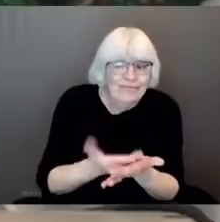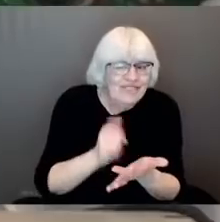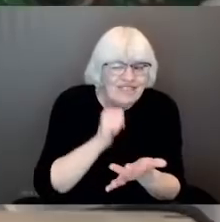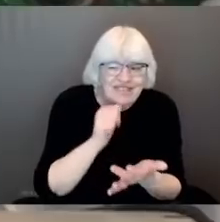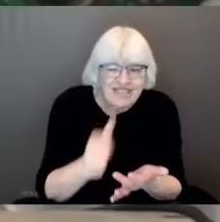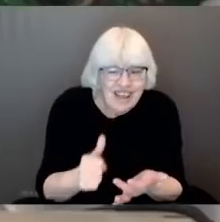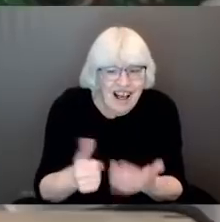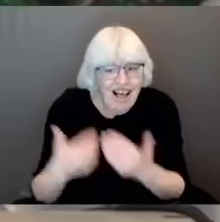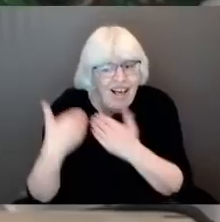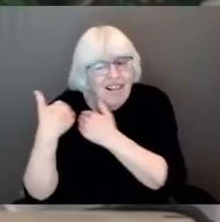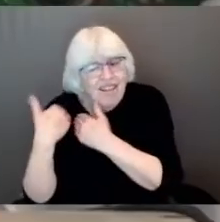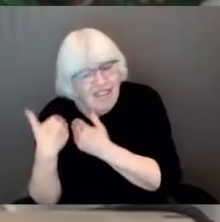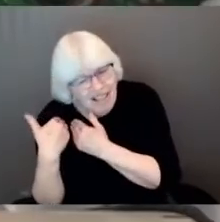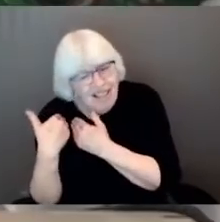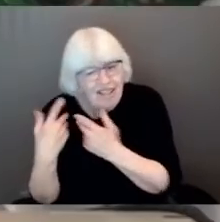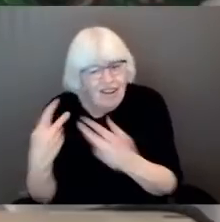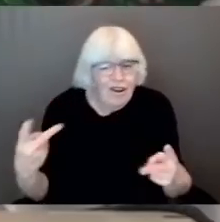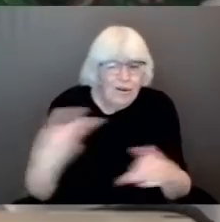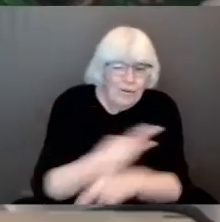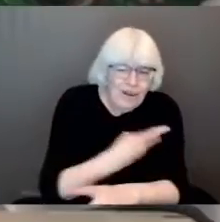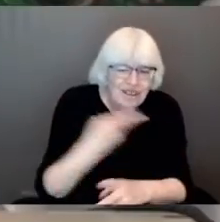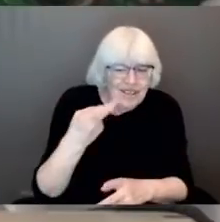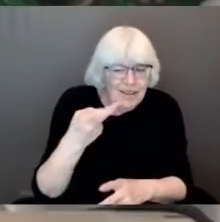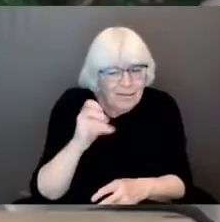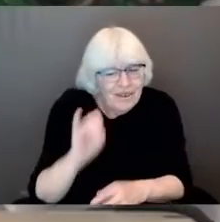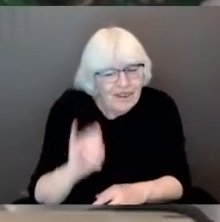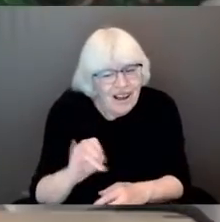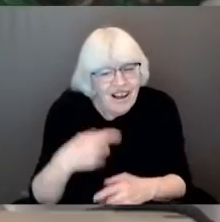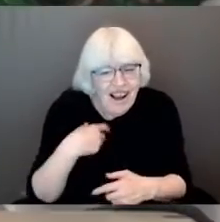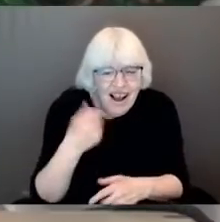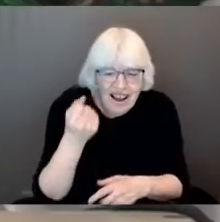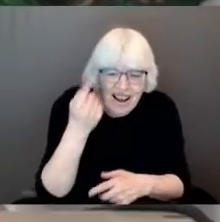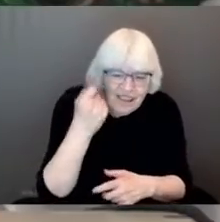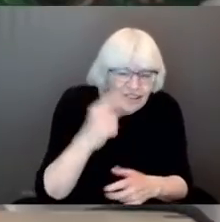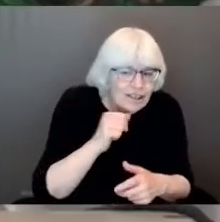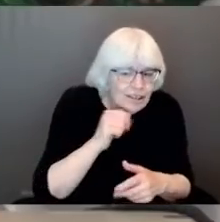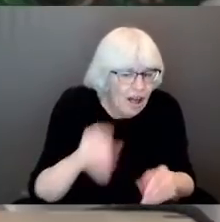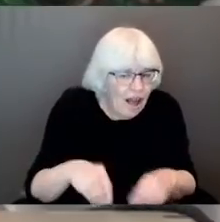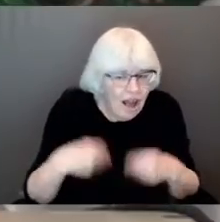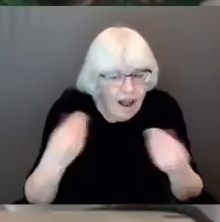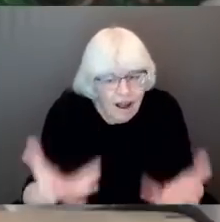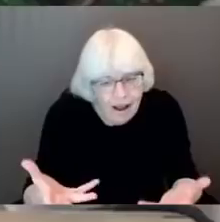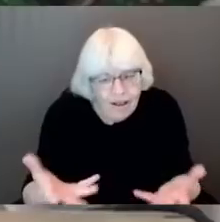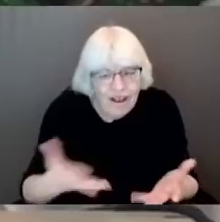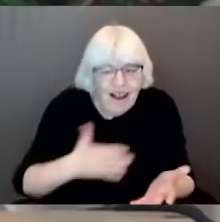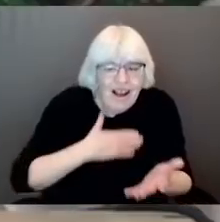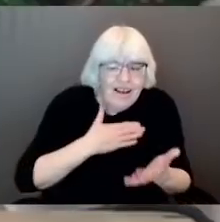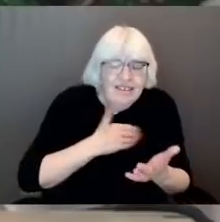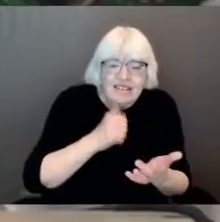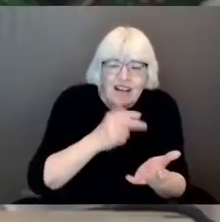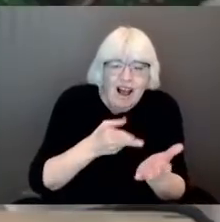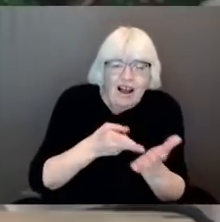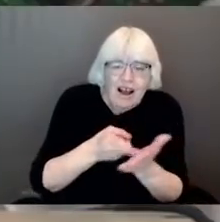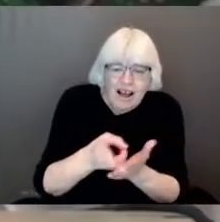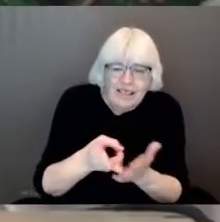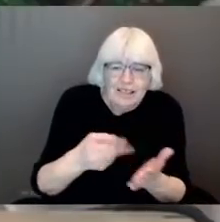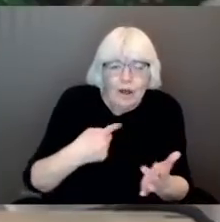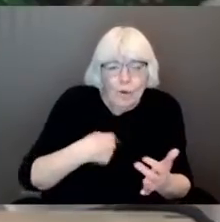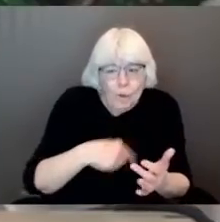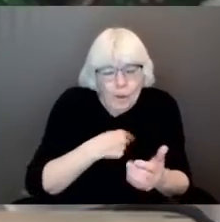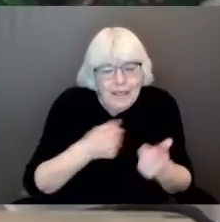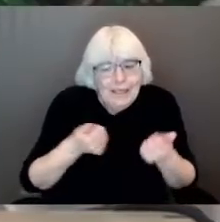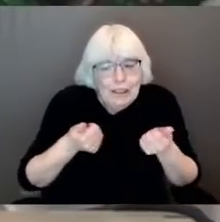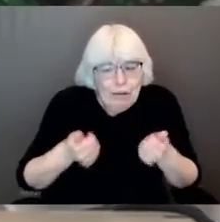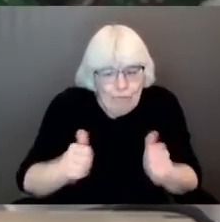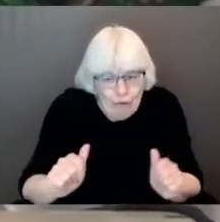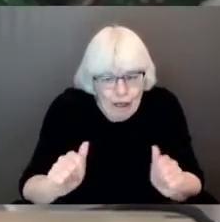joy out of that, quite the opposite, to be honest. And we're just trying to do everything within our ability to keep as many Islanders safe